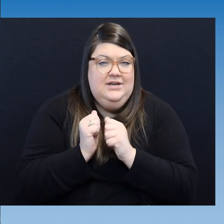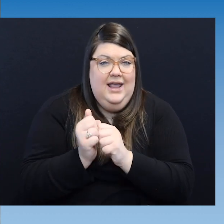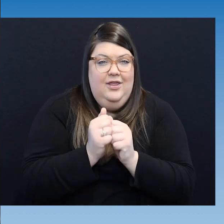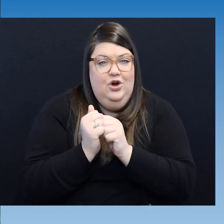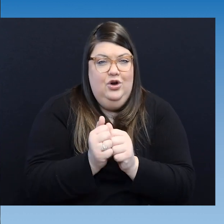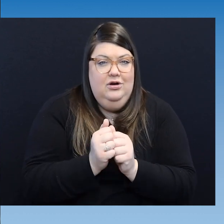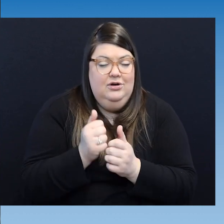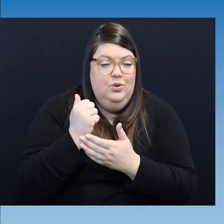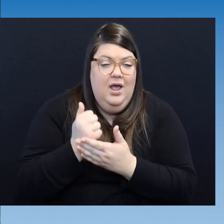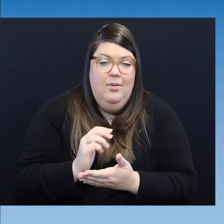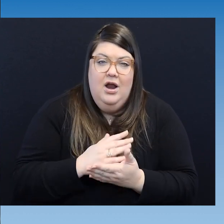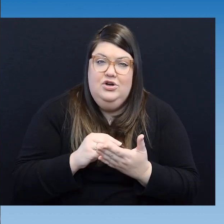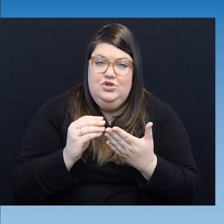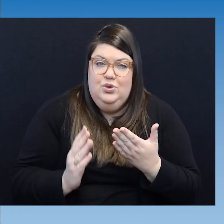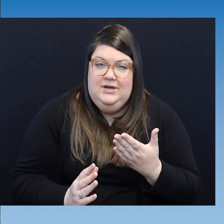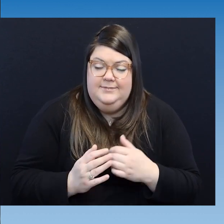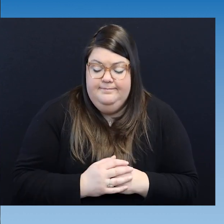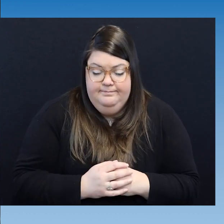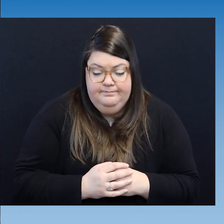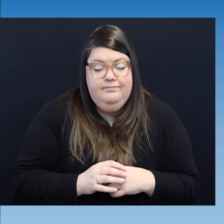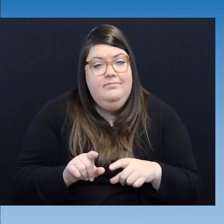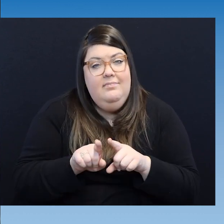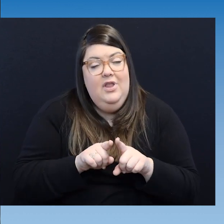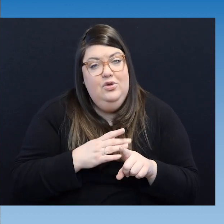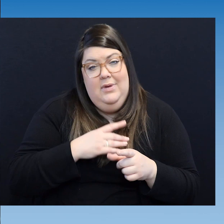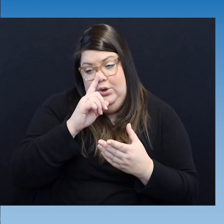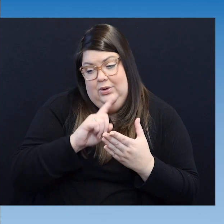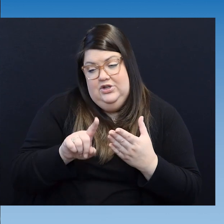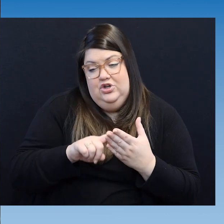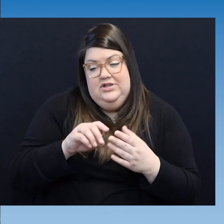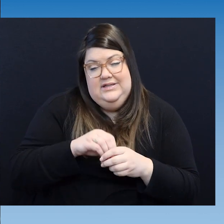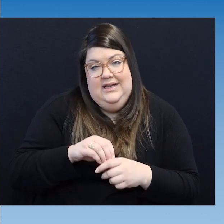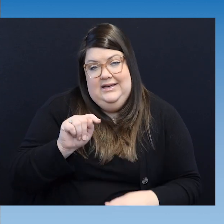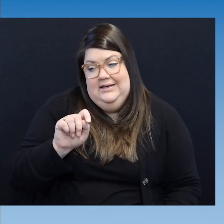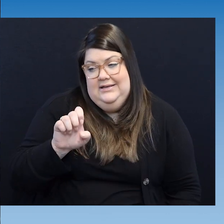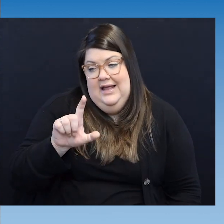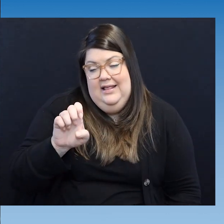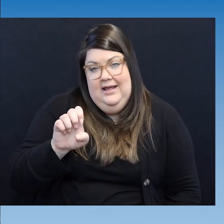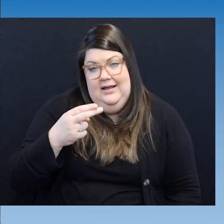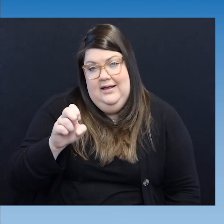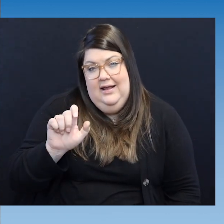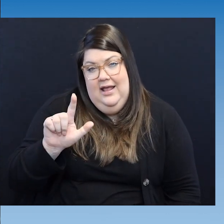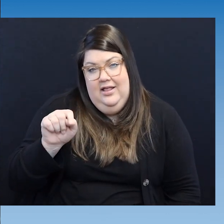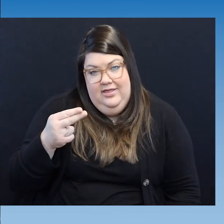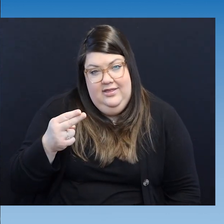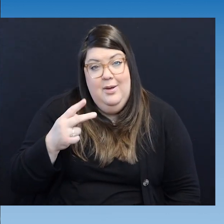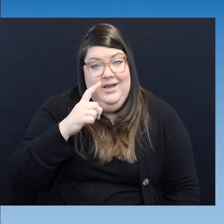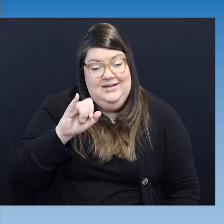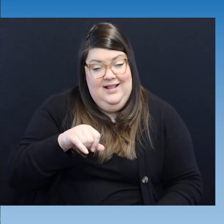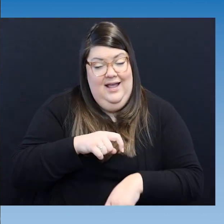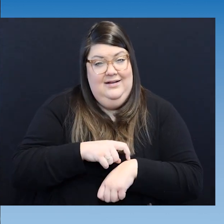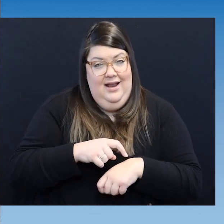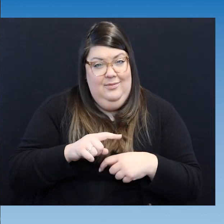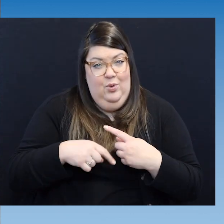help our students. And I also work in, my research is in telehealth, because at that point of burnout,